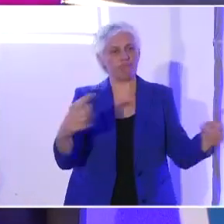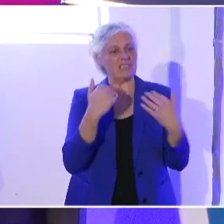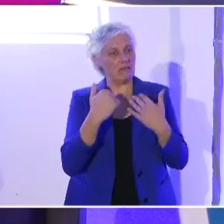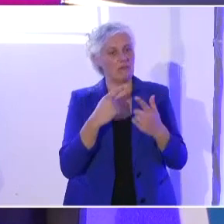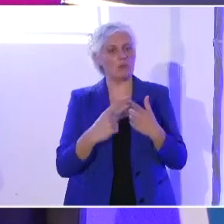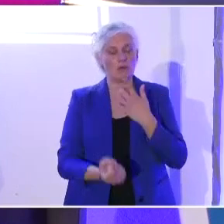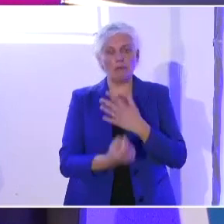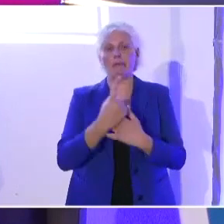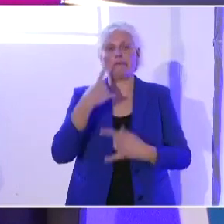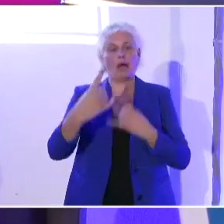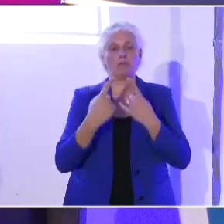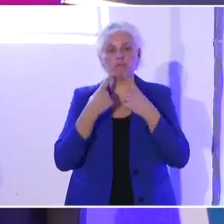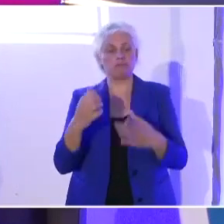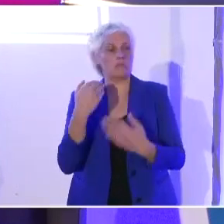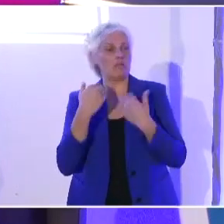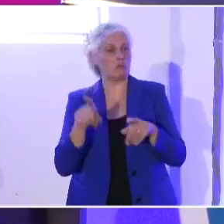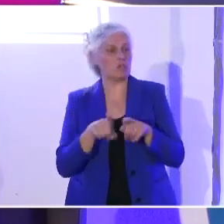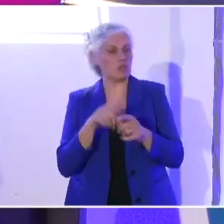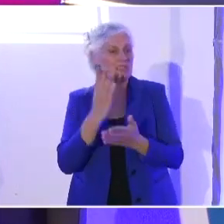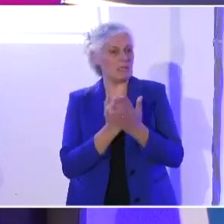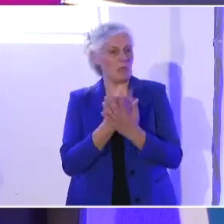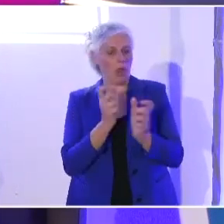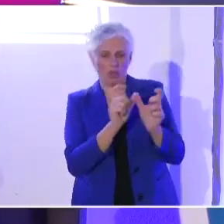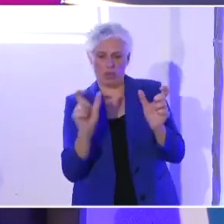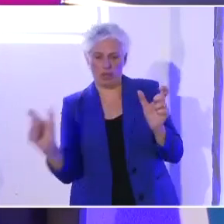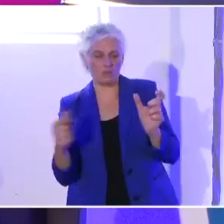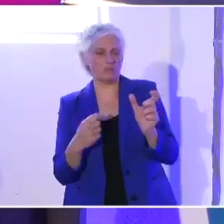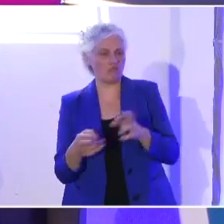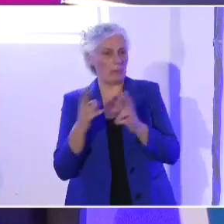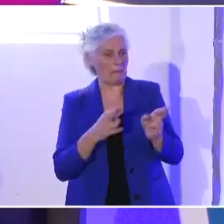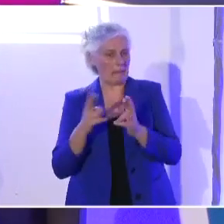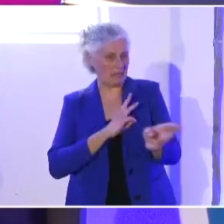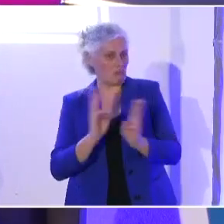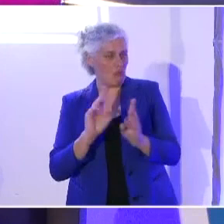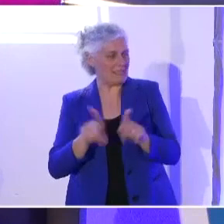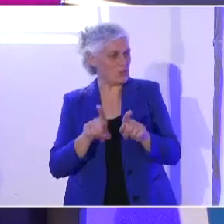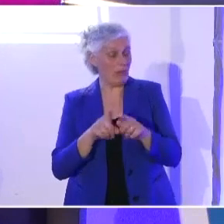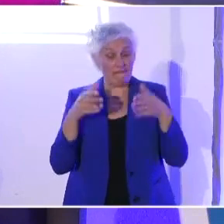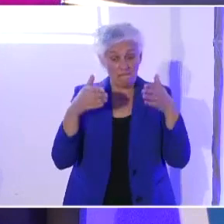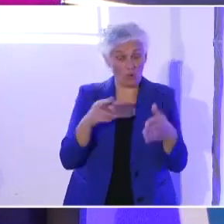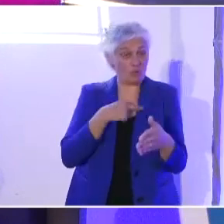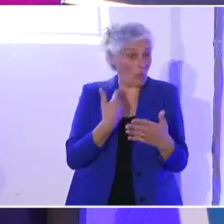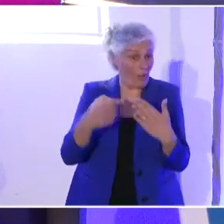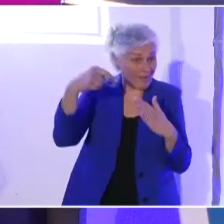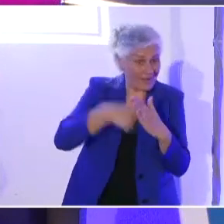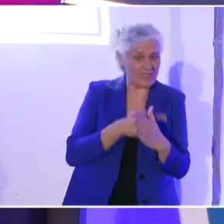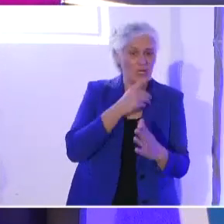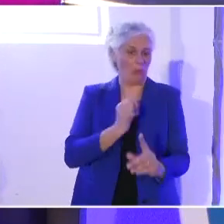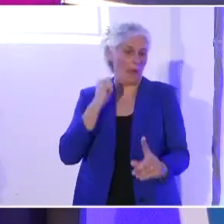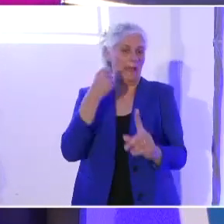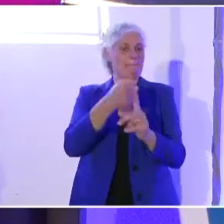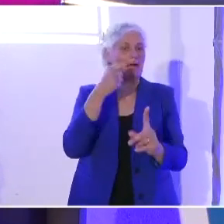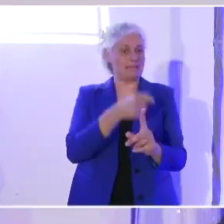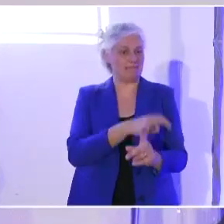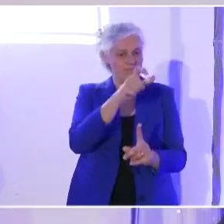accidental alteration, but it's actually glossed over quite a lot in practice, with the focus really being on those impacts. And